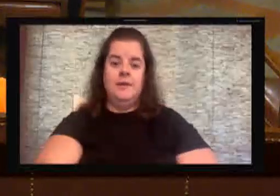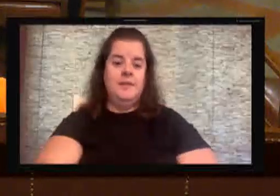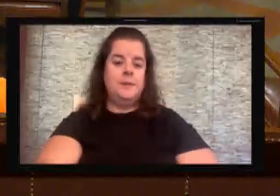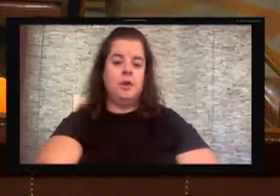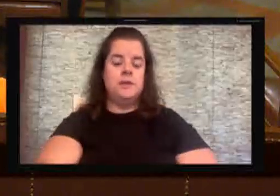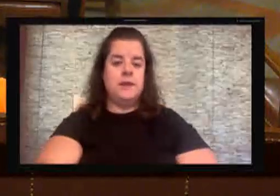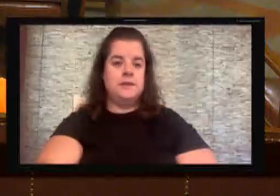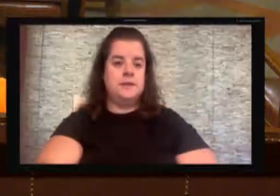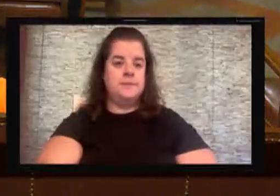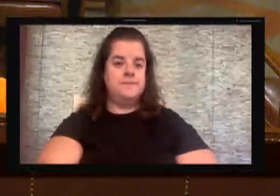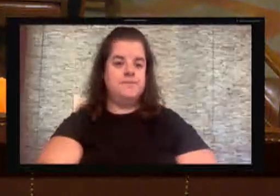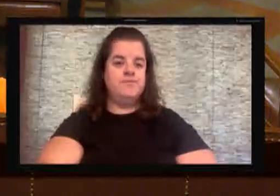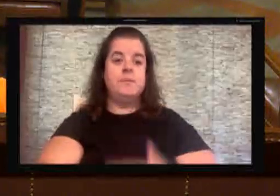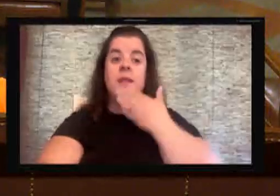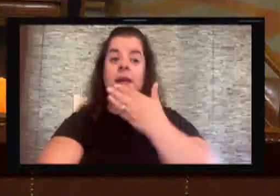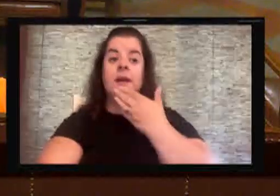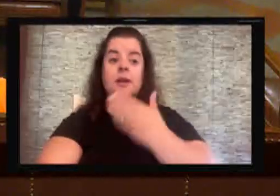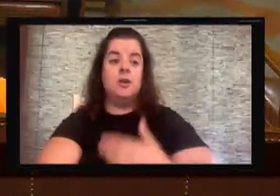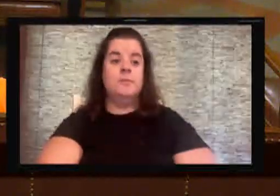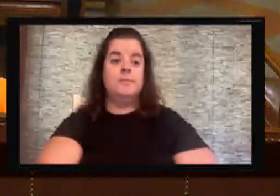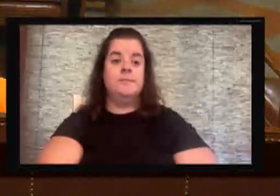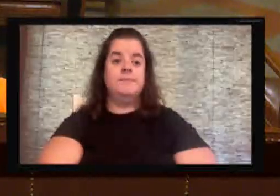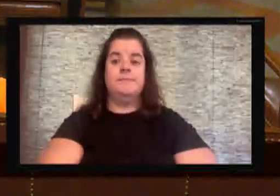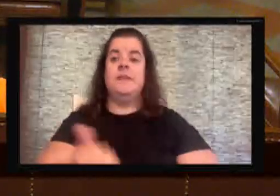Thank you. Any further speakers?